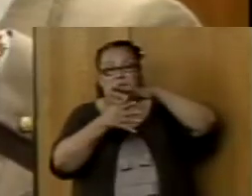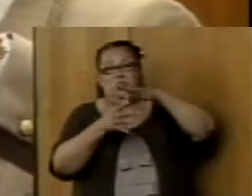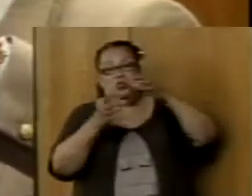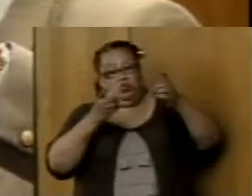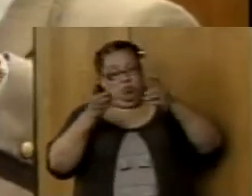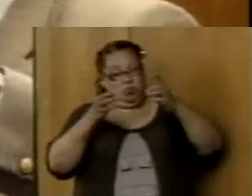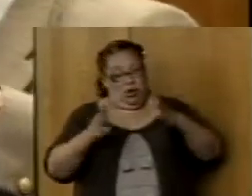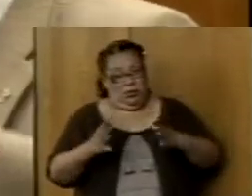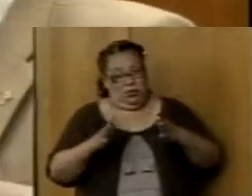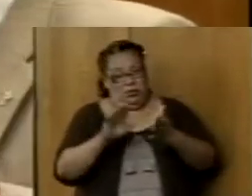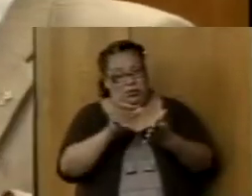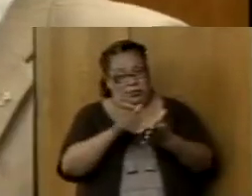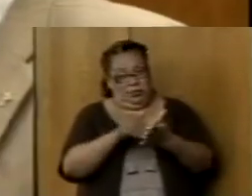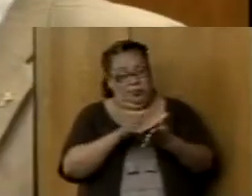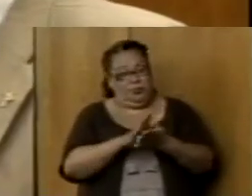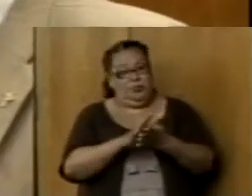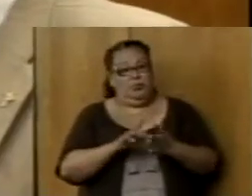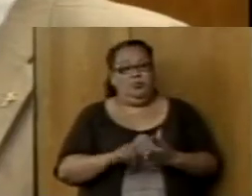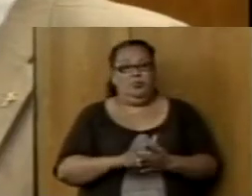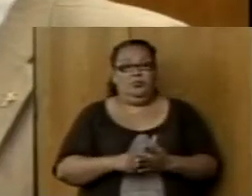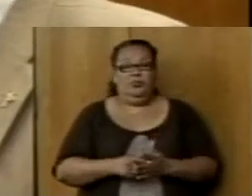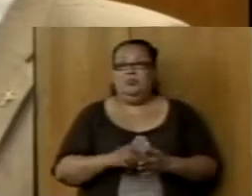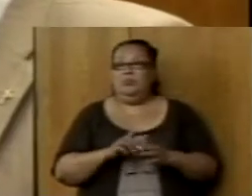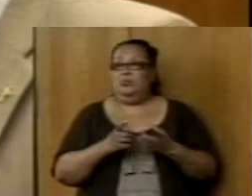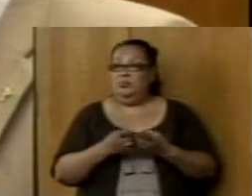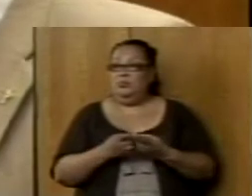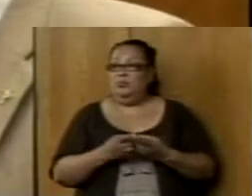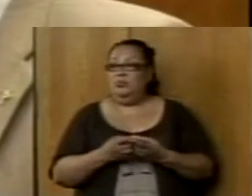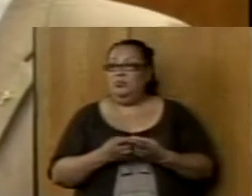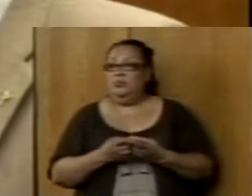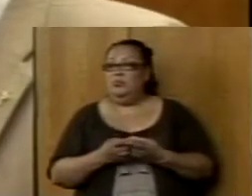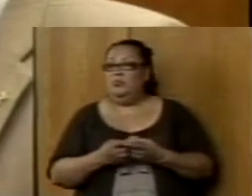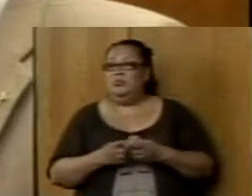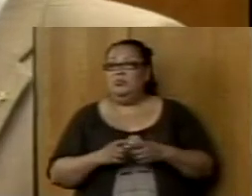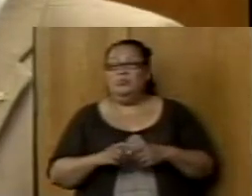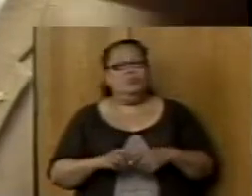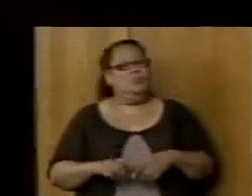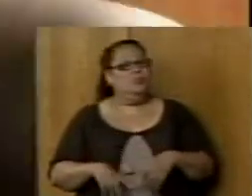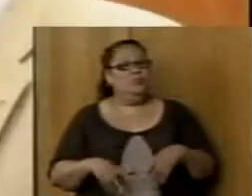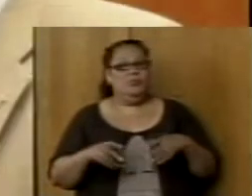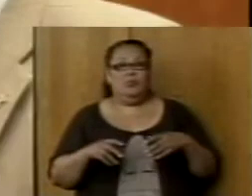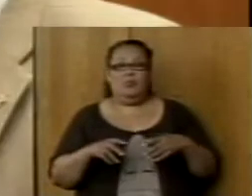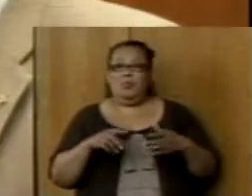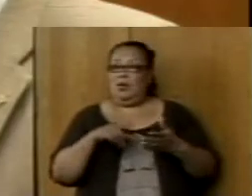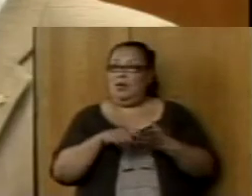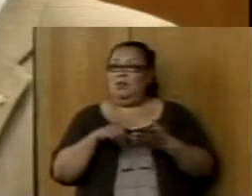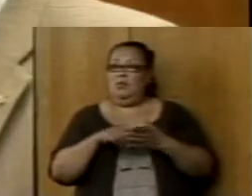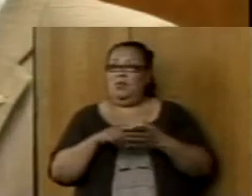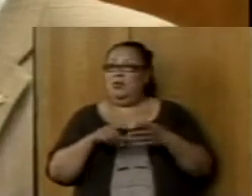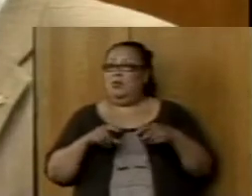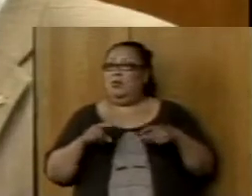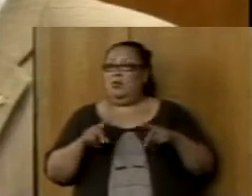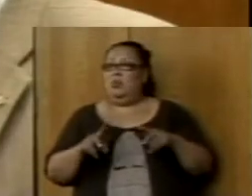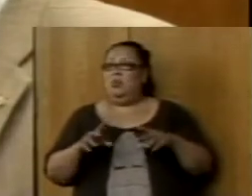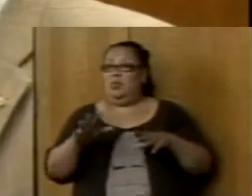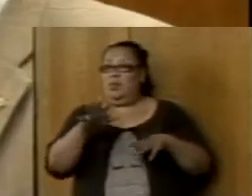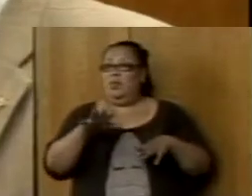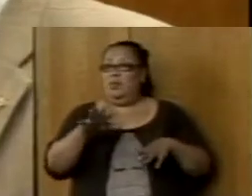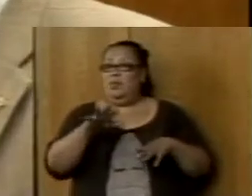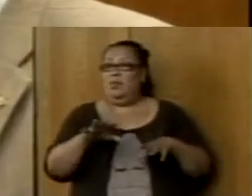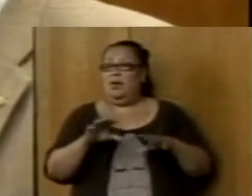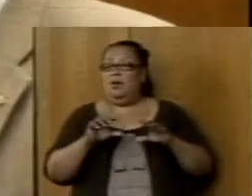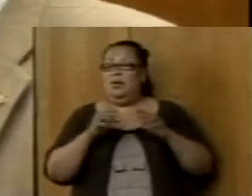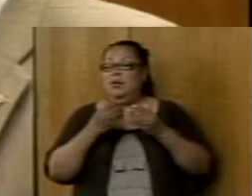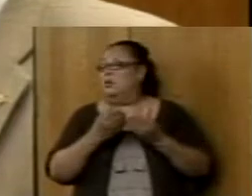drivers, your middle drivers, to your beginner drivers by cluster. They'll still be afforded the opportunity to pick any route that they want within that cluster.